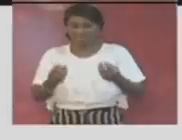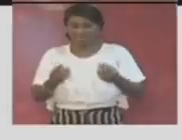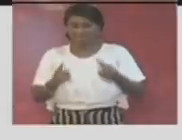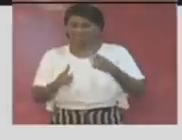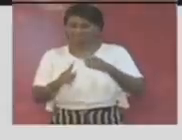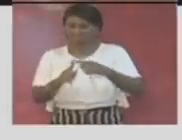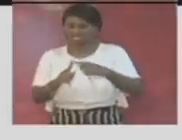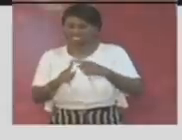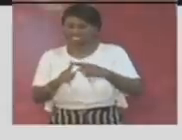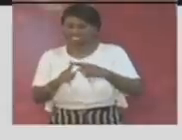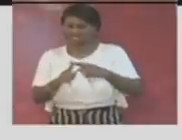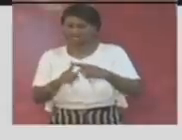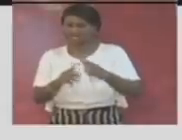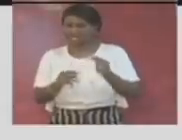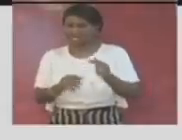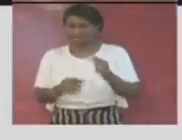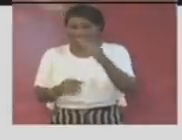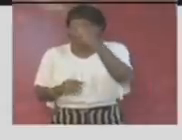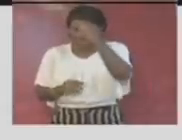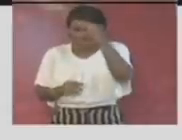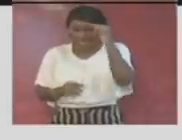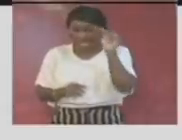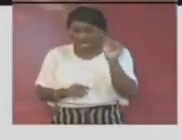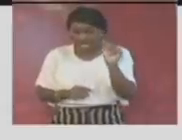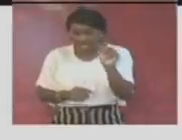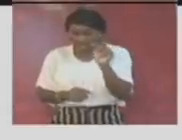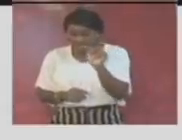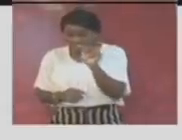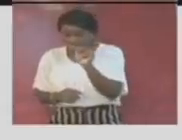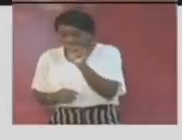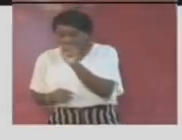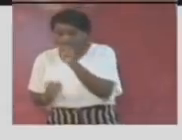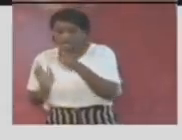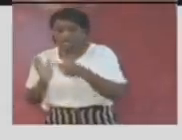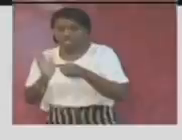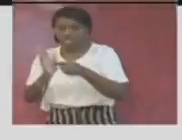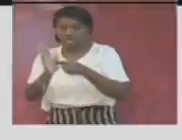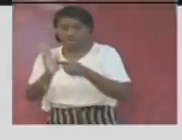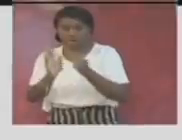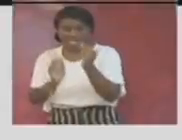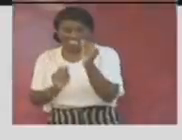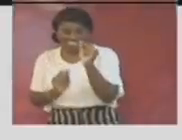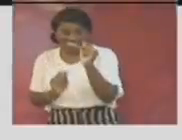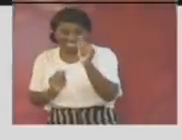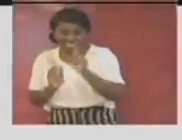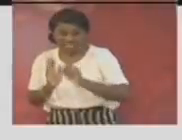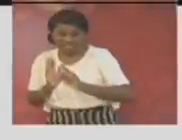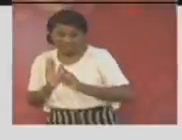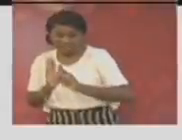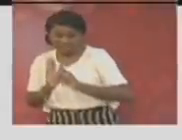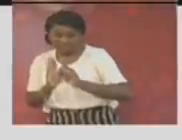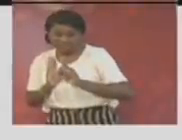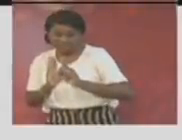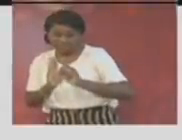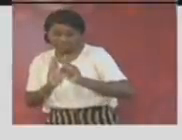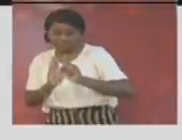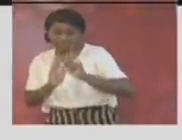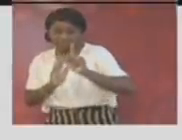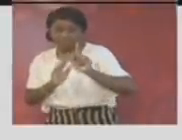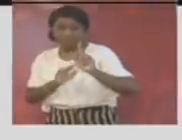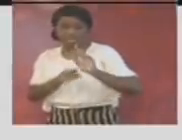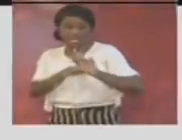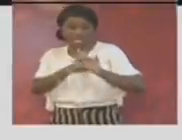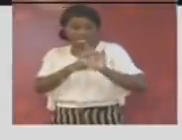rolling averaged black dotted line, did demonstrate a bit of an upward trend, an upward curve in the early part